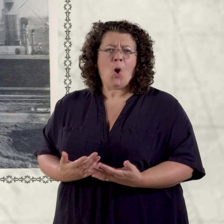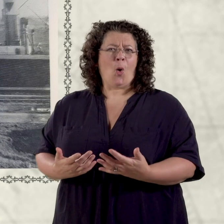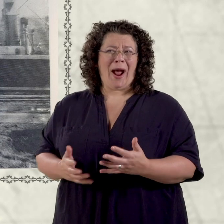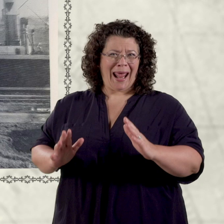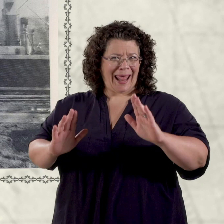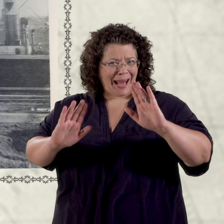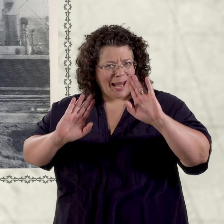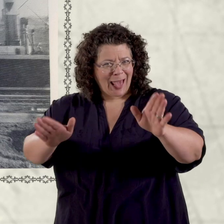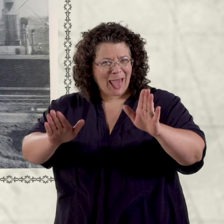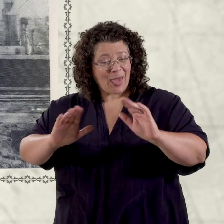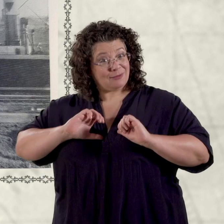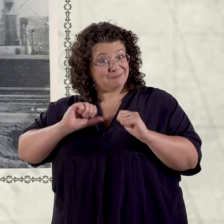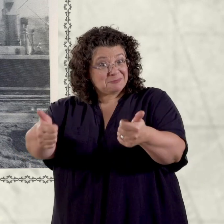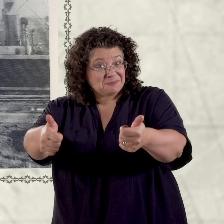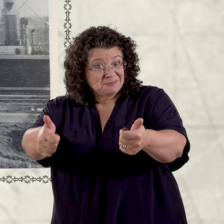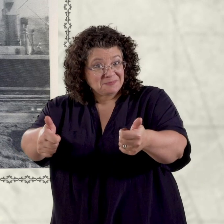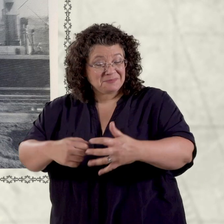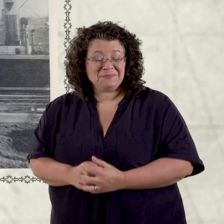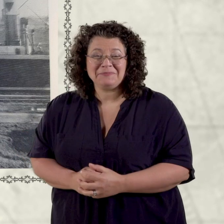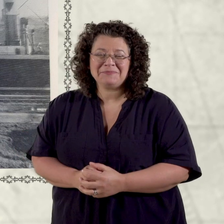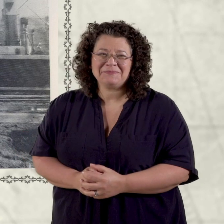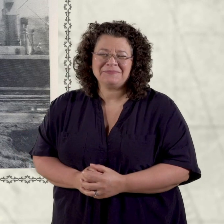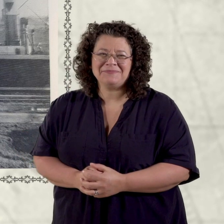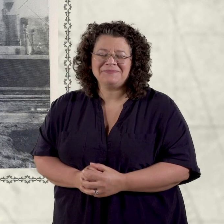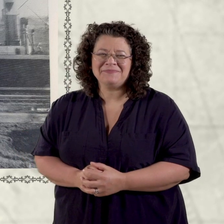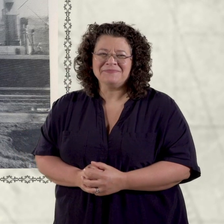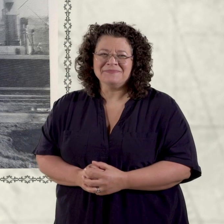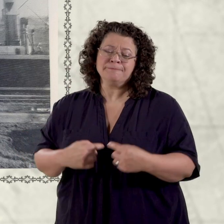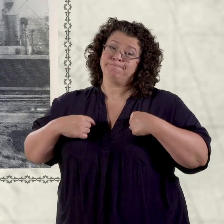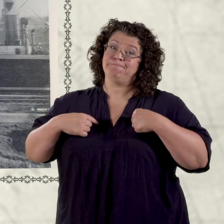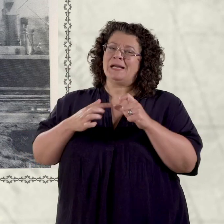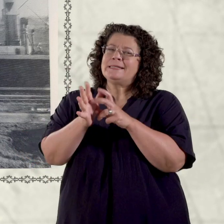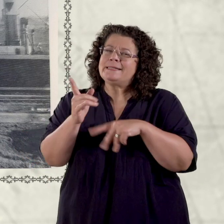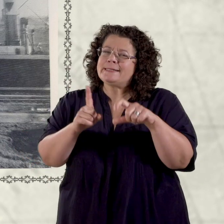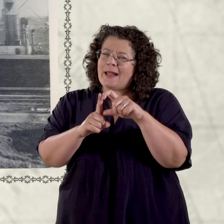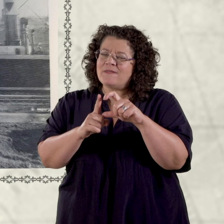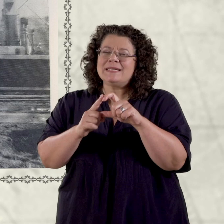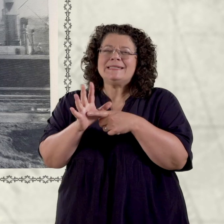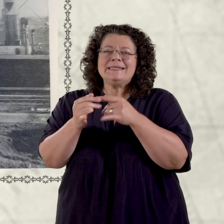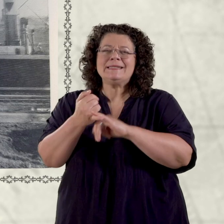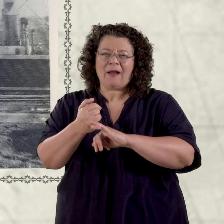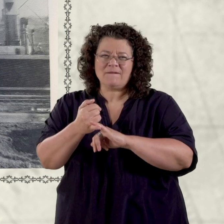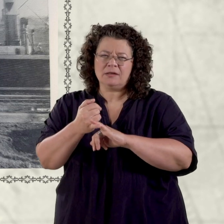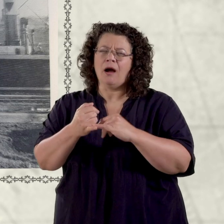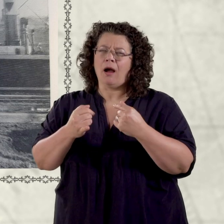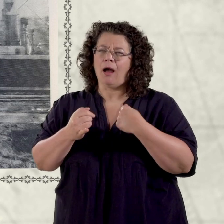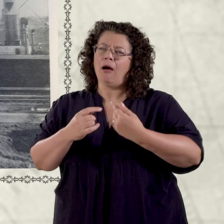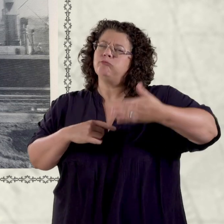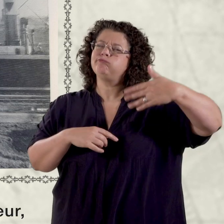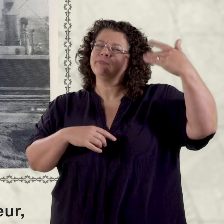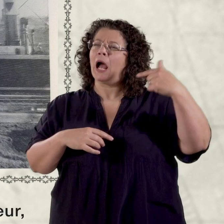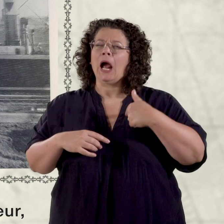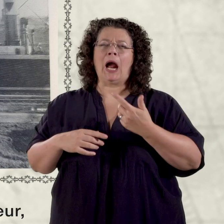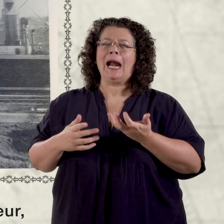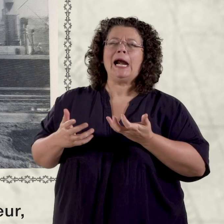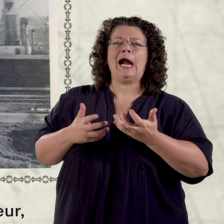Oh, hello. How do you do? My name is Davies, and